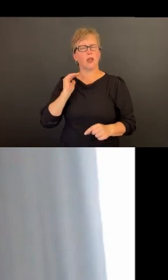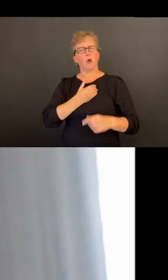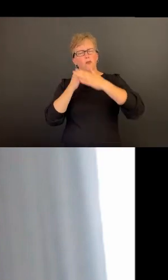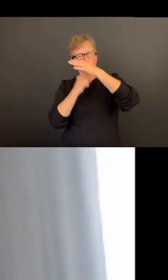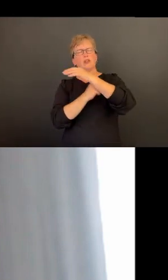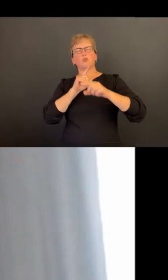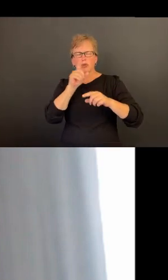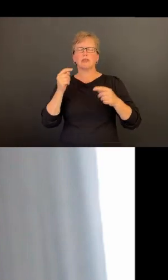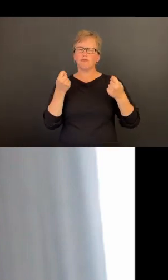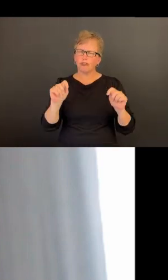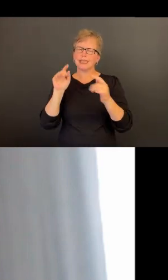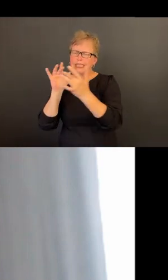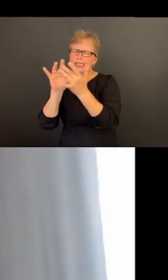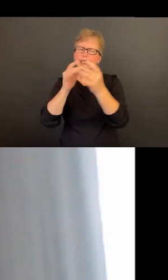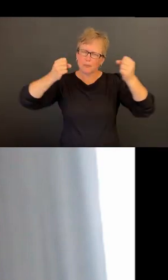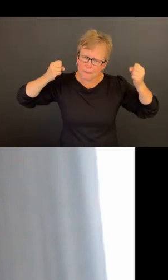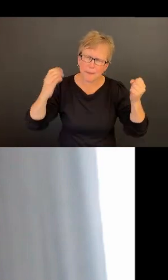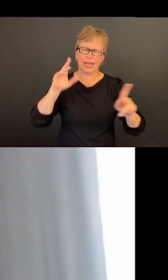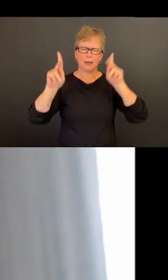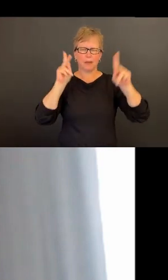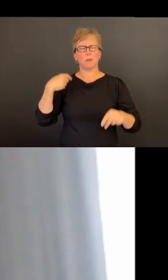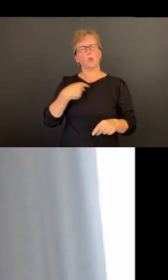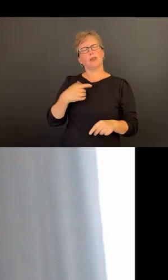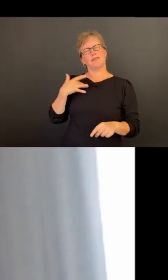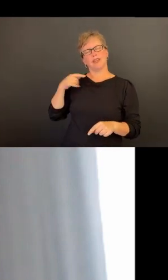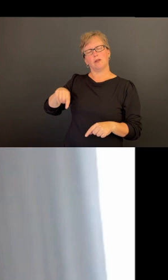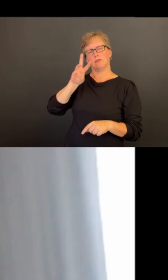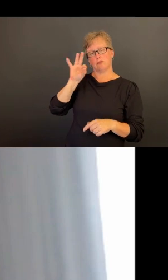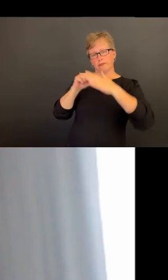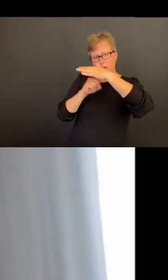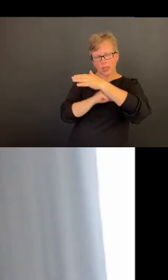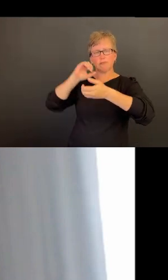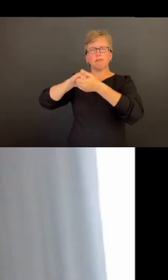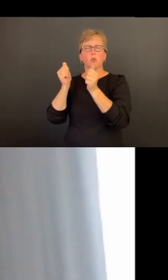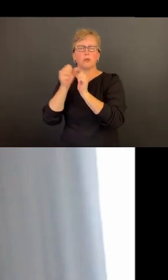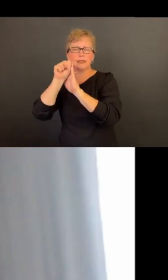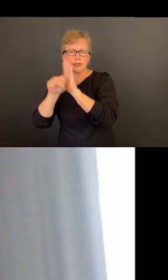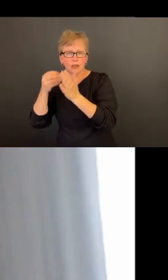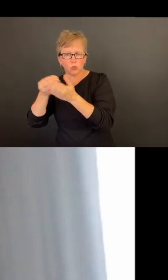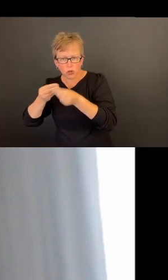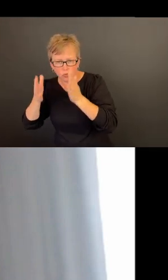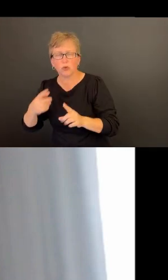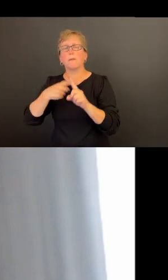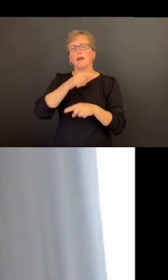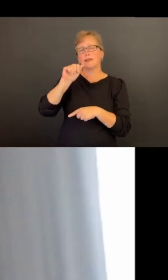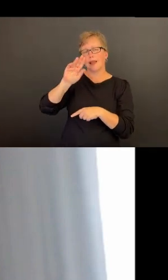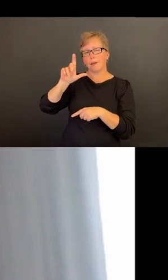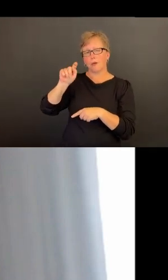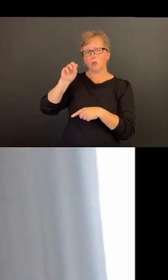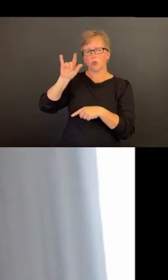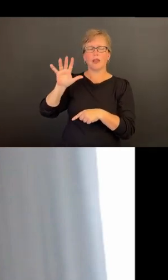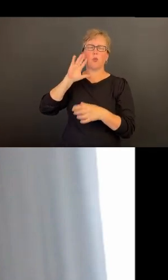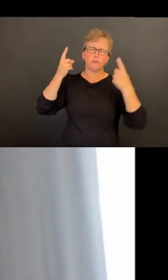identity that is definable with a single word, but what we really try to do with our foundation programs is try to equitably reach as many people